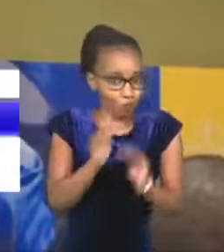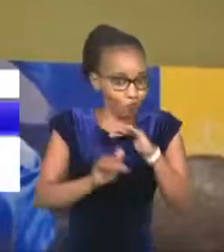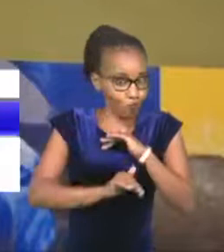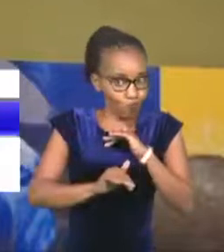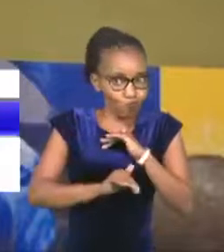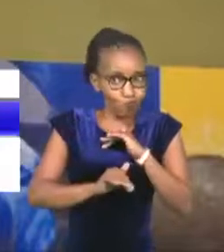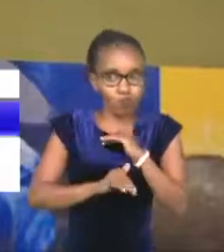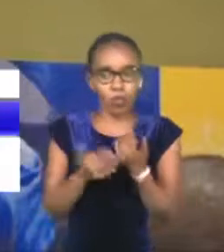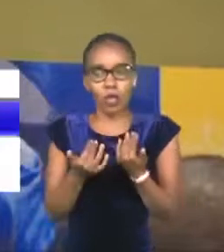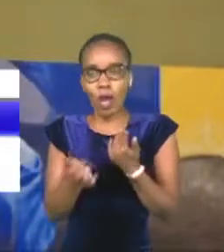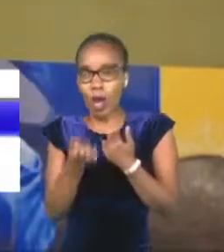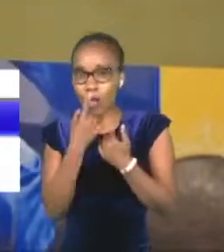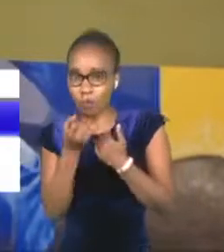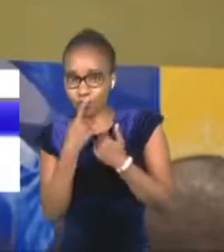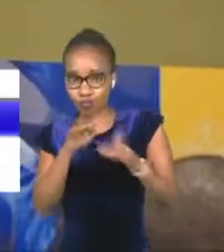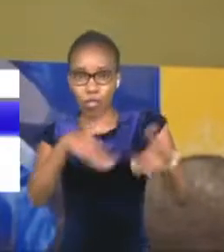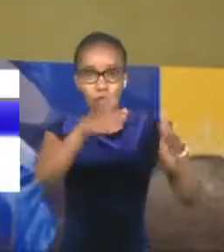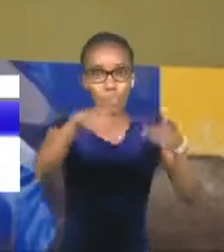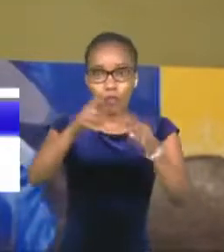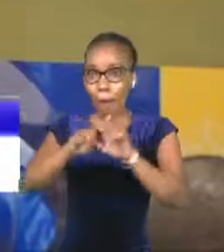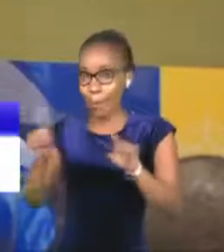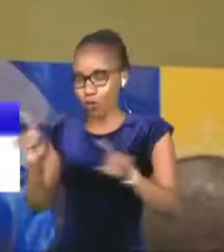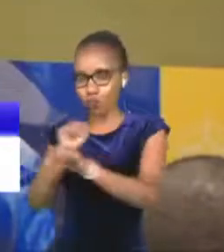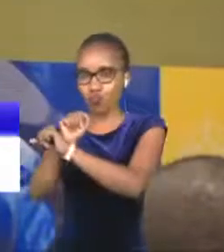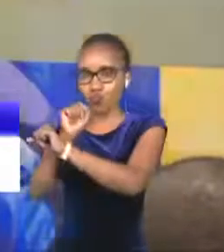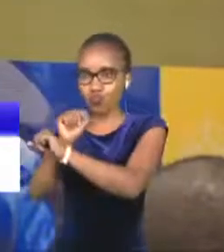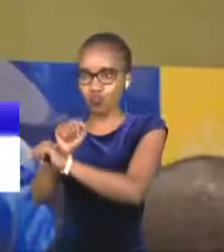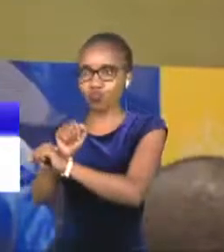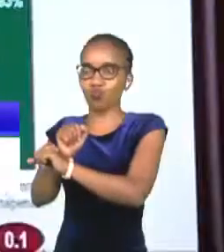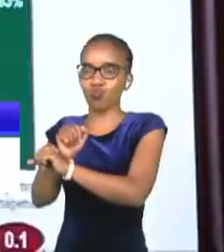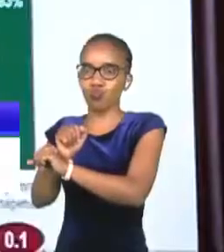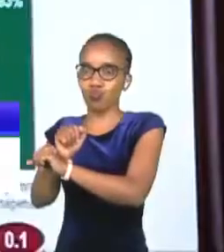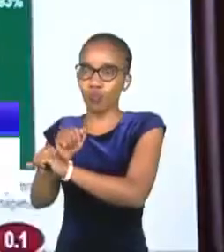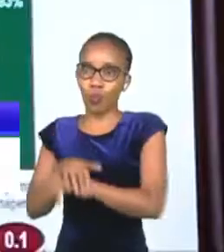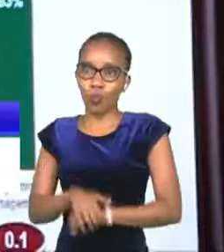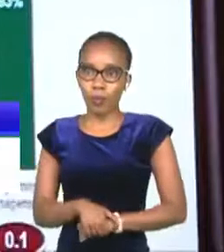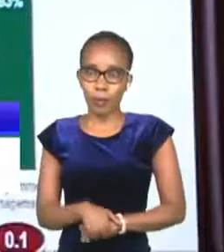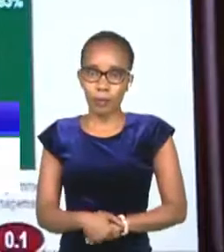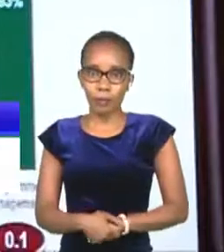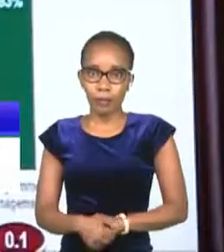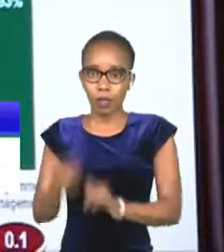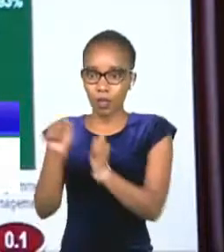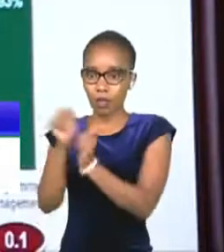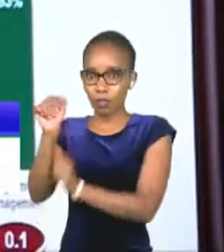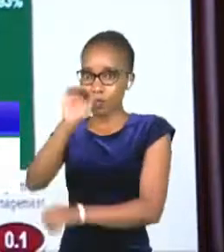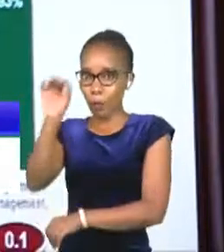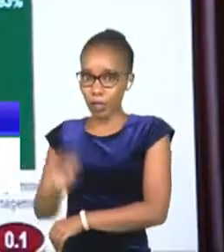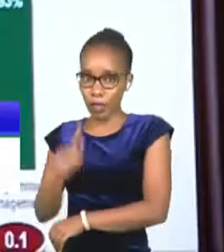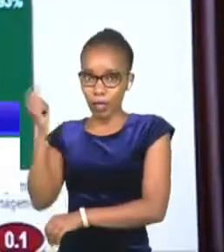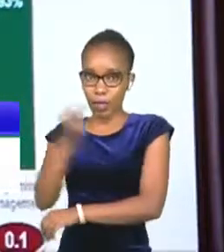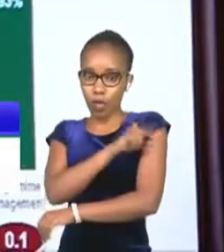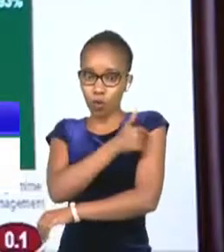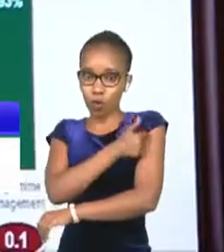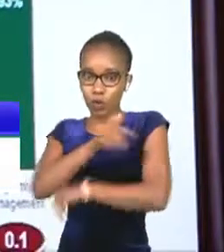to not only treat malaria, but effectively prevent it in the first place. 15% of Kenya hospital visits